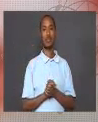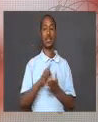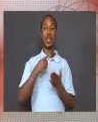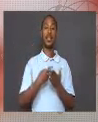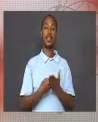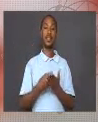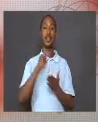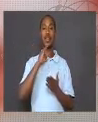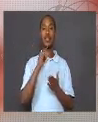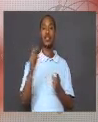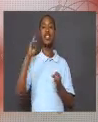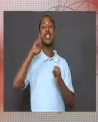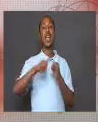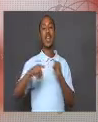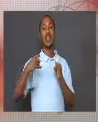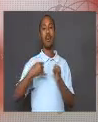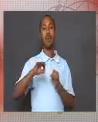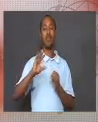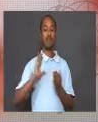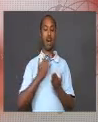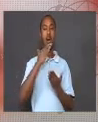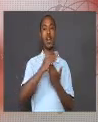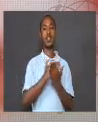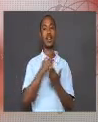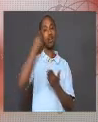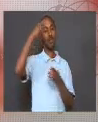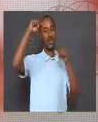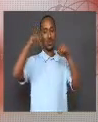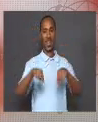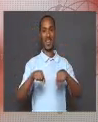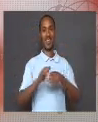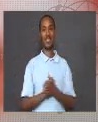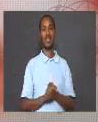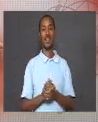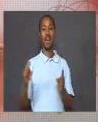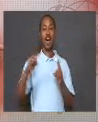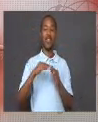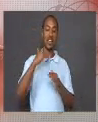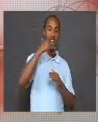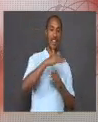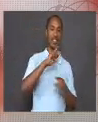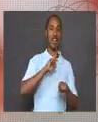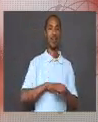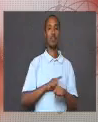This brings us to the end of our lesson for today. Until next